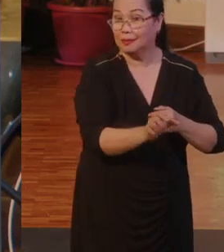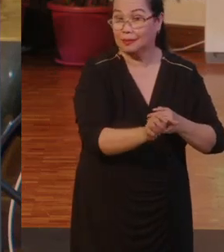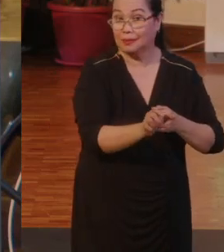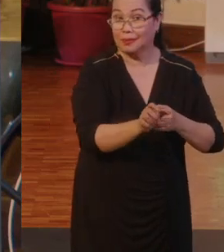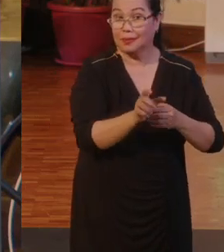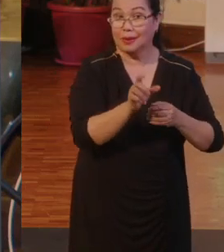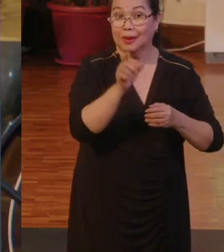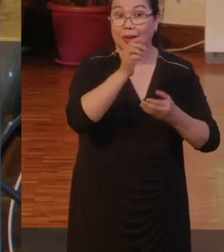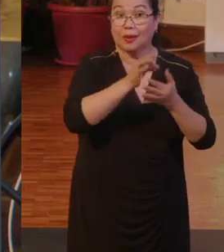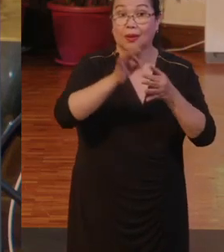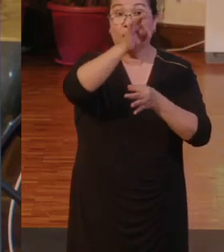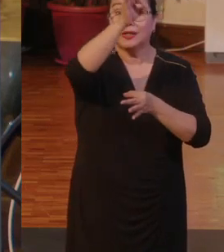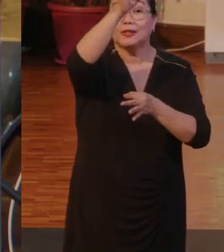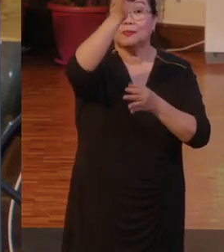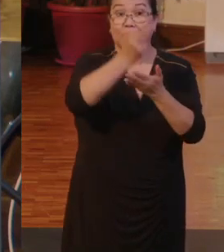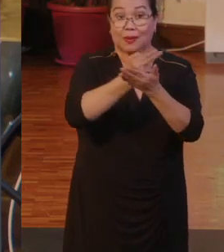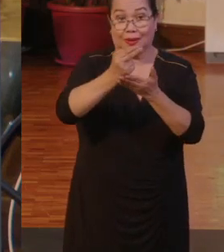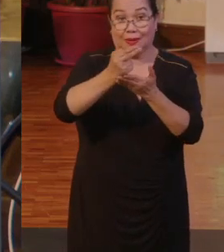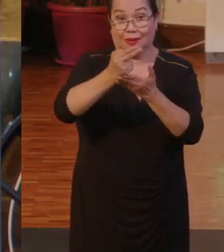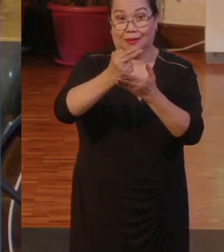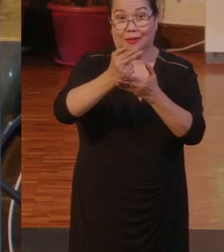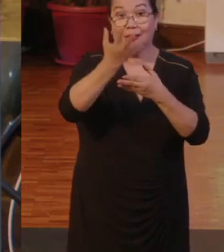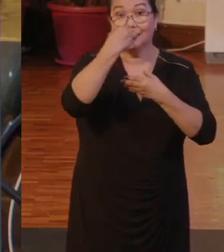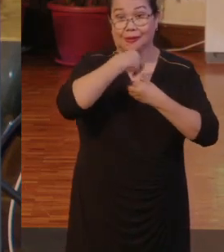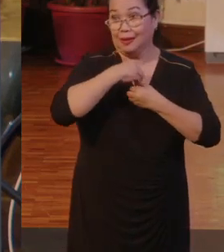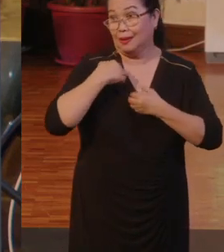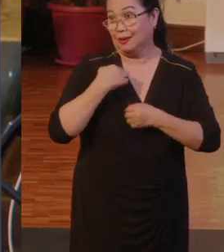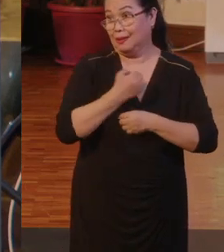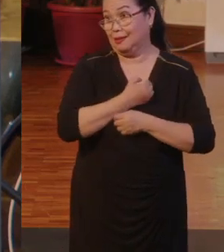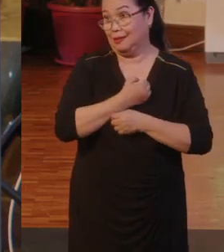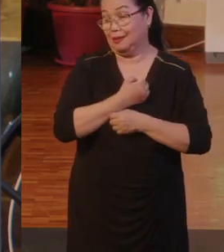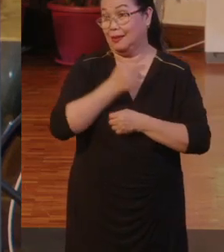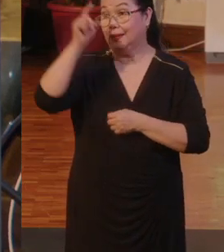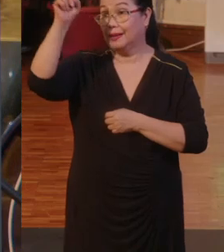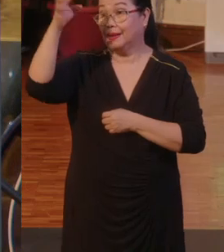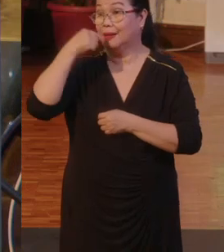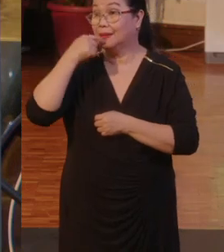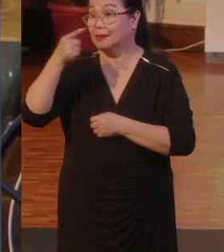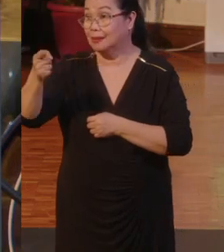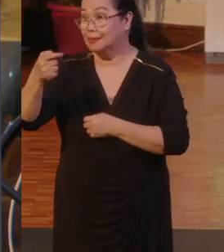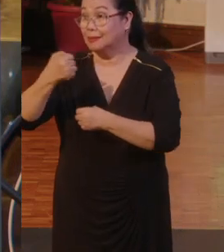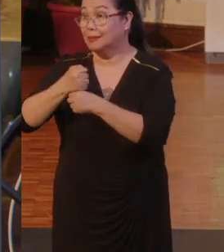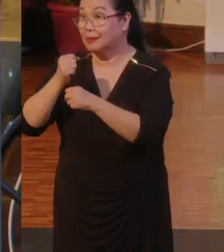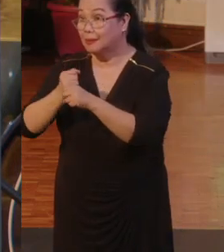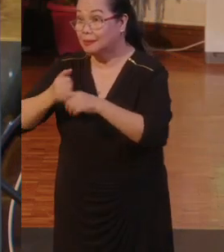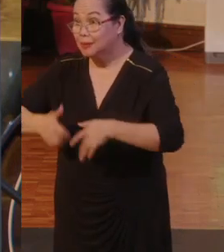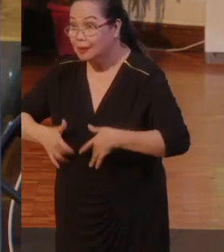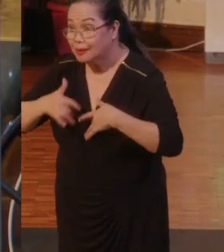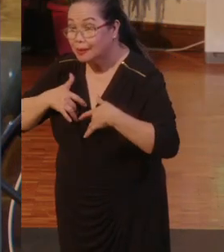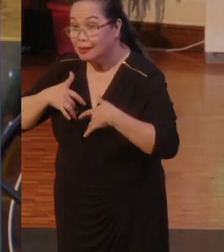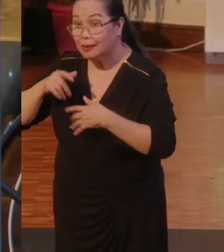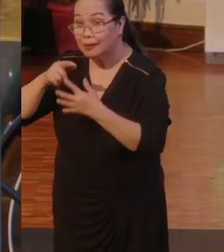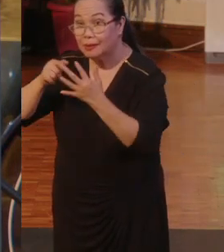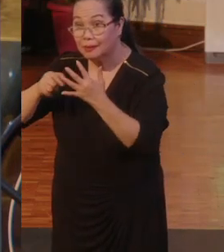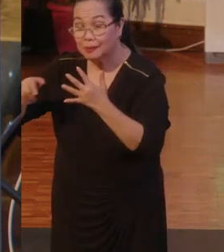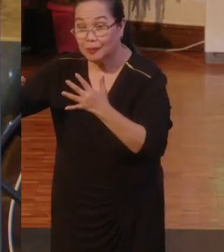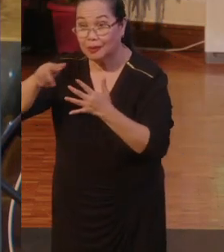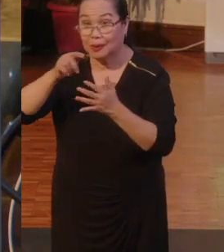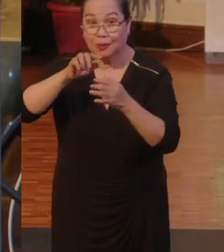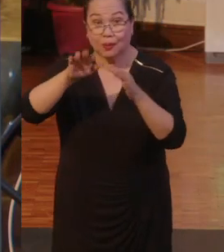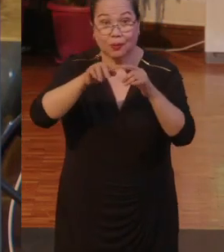neither to the right nor to the left, that you may not mix with these nations remaining among you, or make mention of the names of their